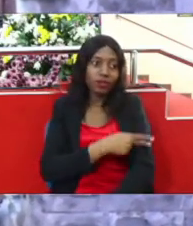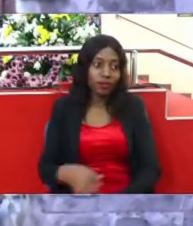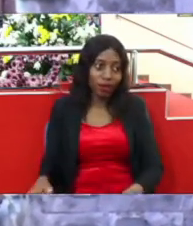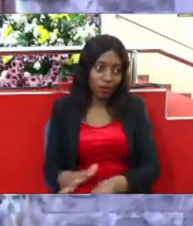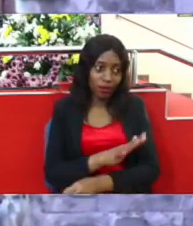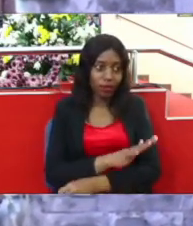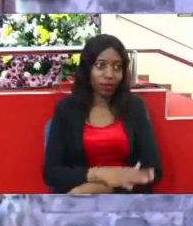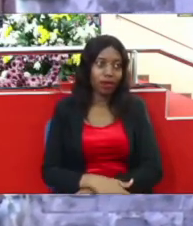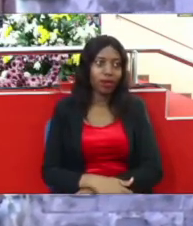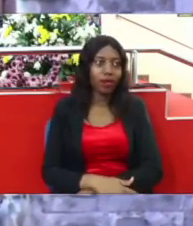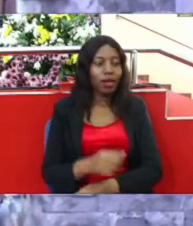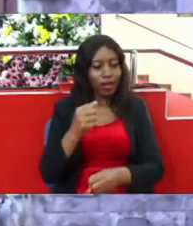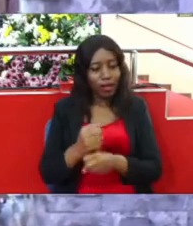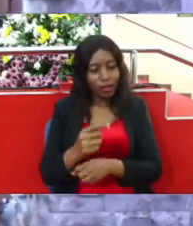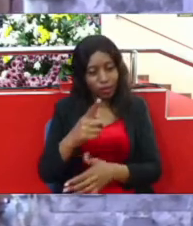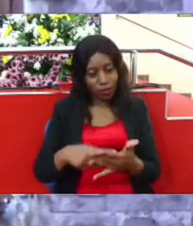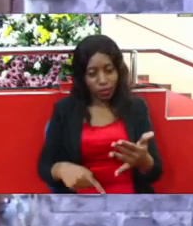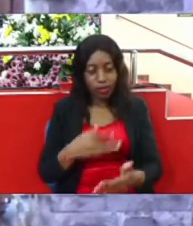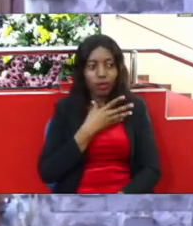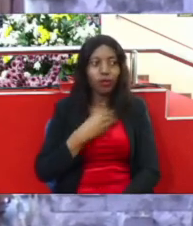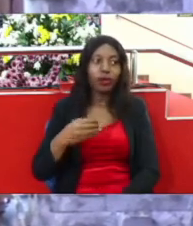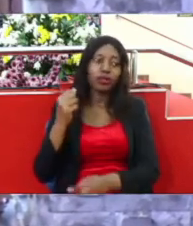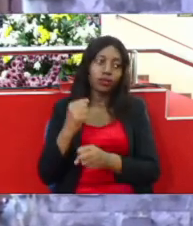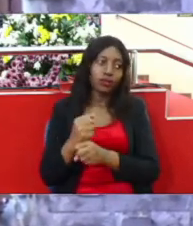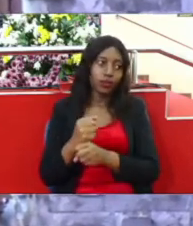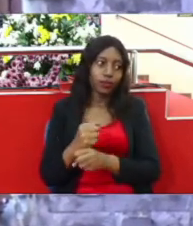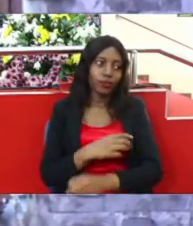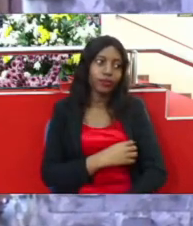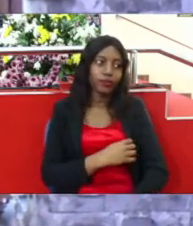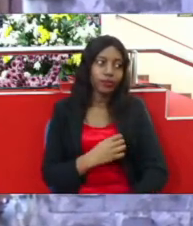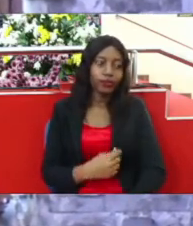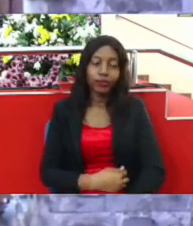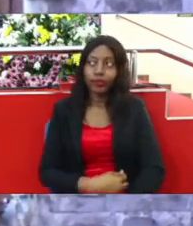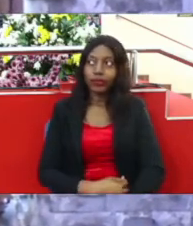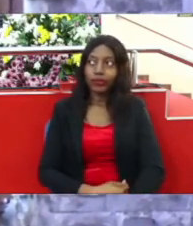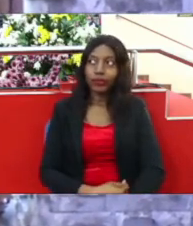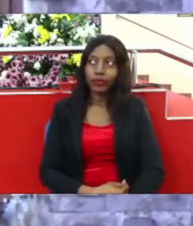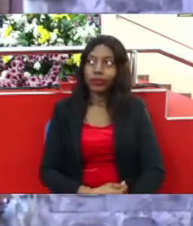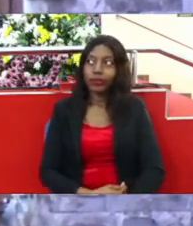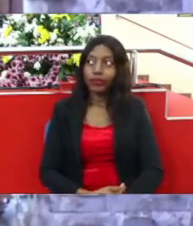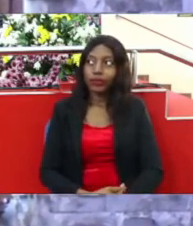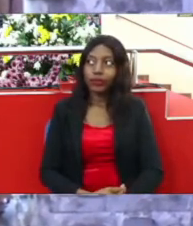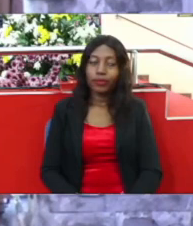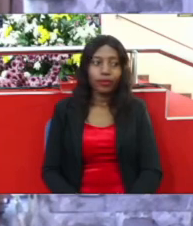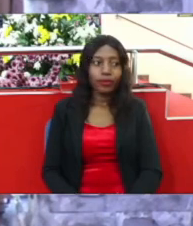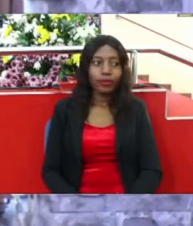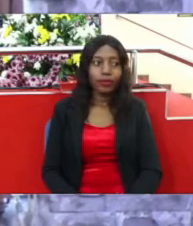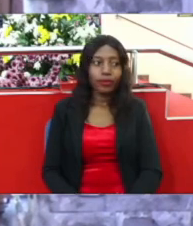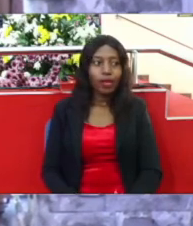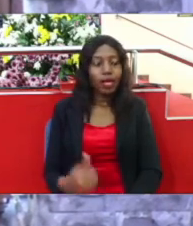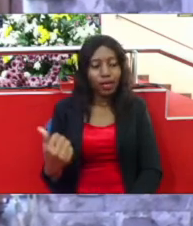does what he wills. Hufanya lile analotaka. when he wills, wakati anapotaka,